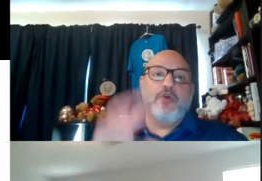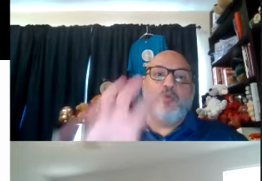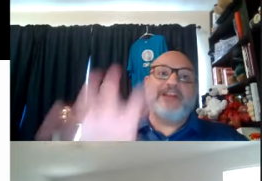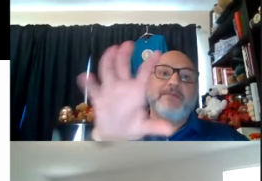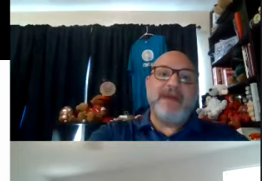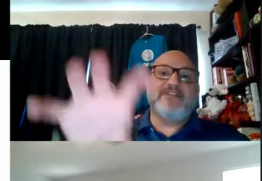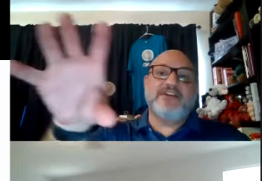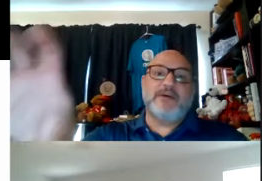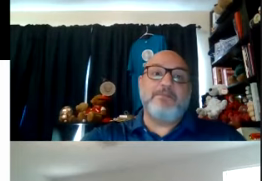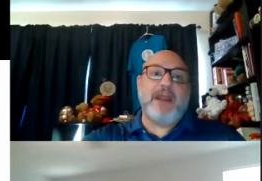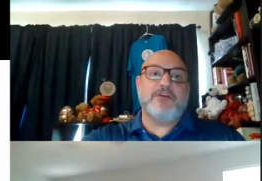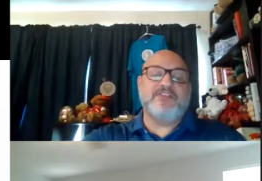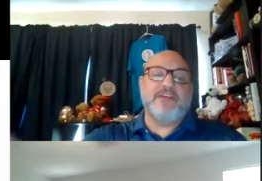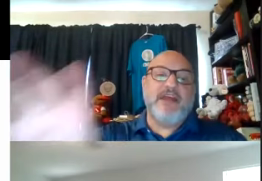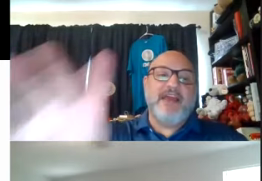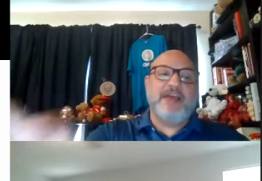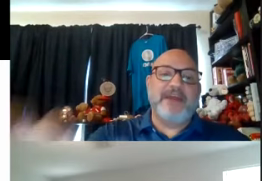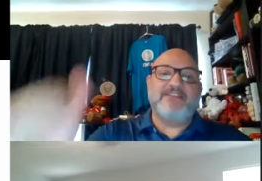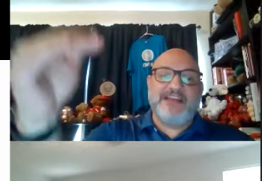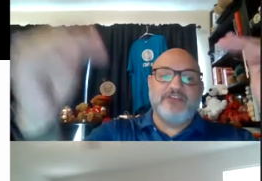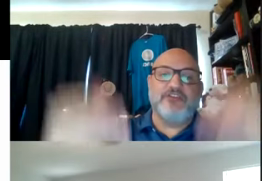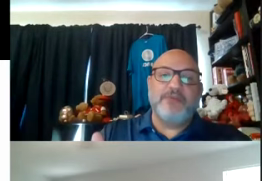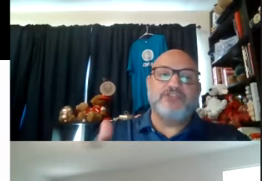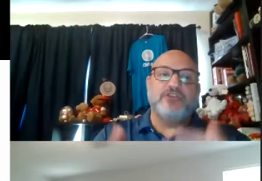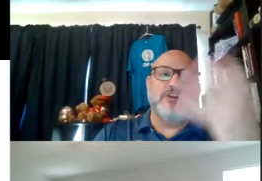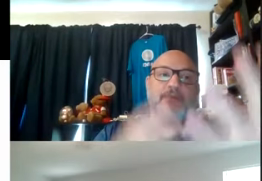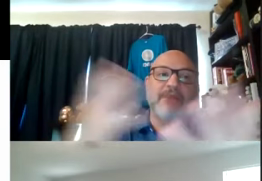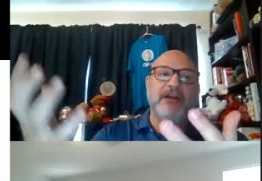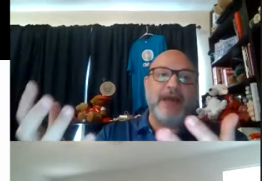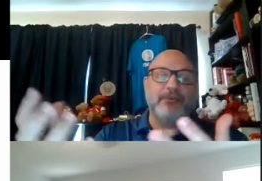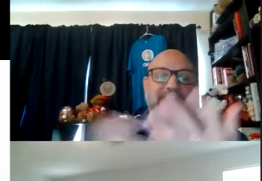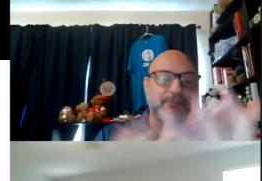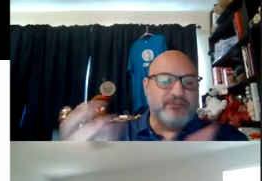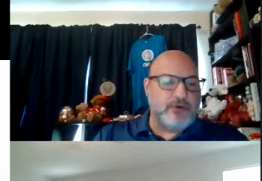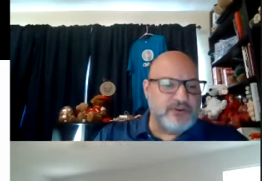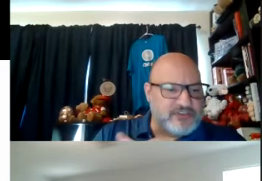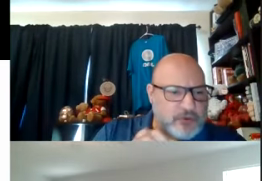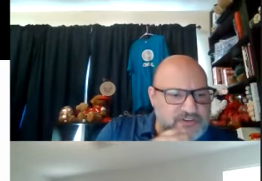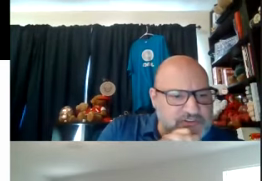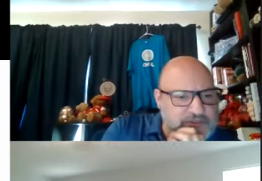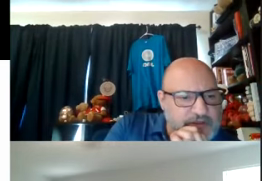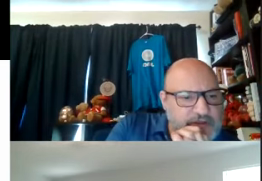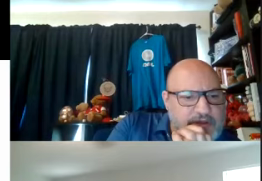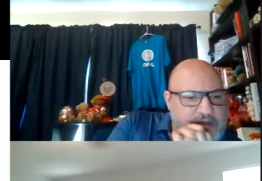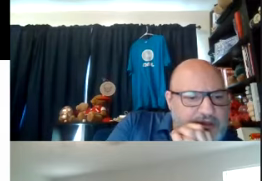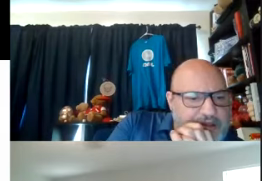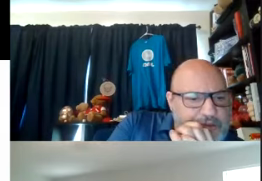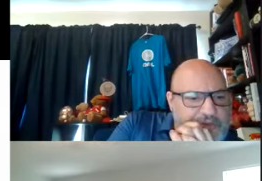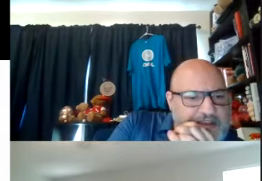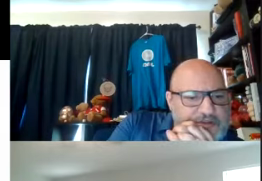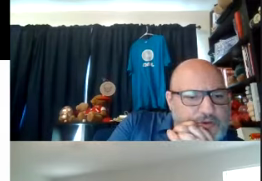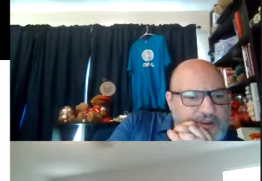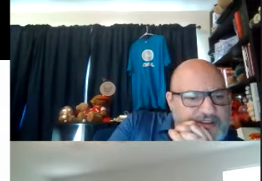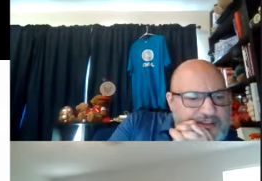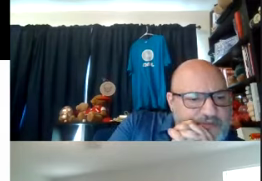comparing really makes it a comparison and makes it easier to make sure you're comparing apples to apples and oranges to oranges. Could